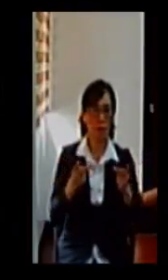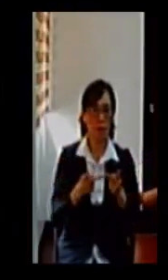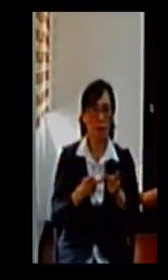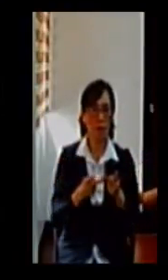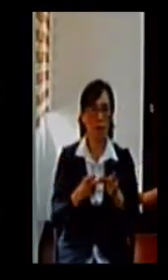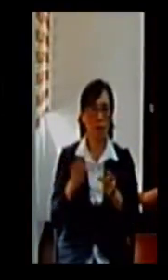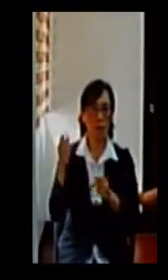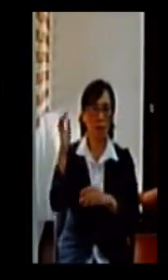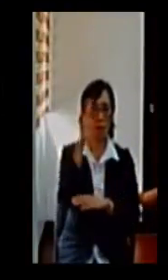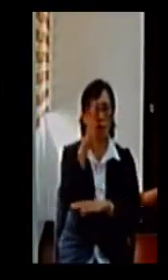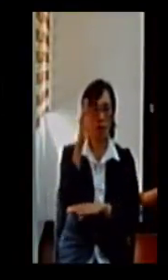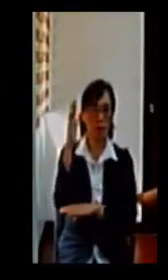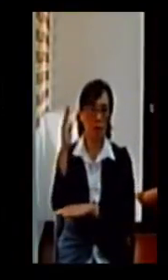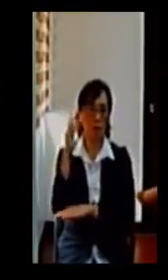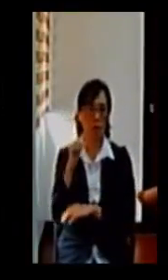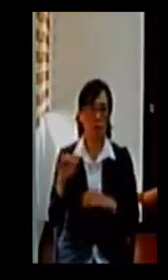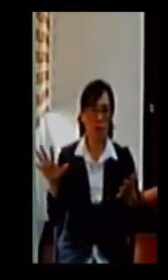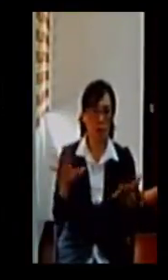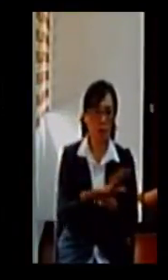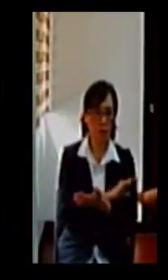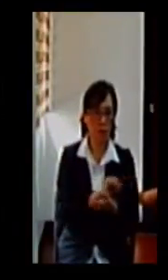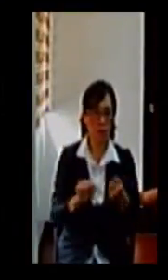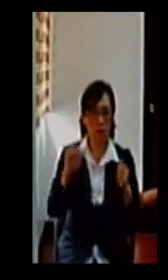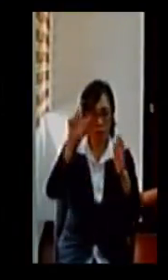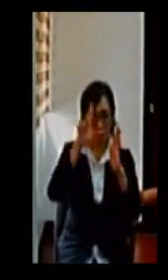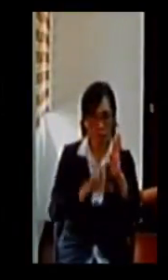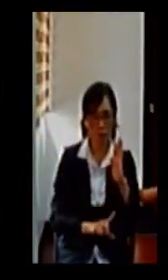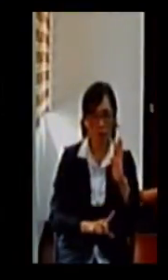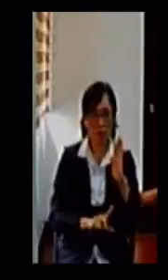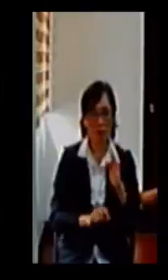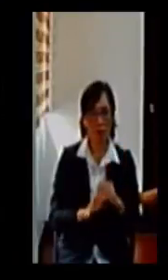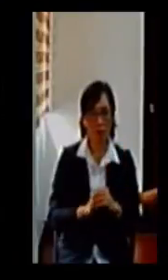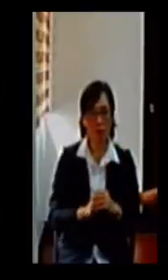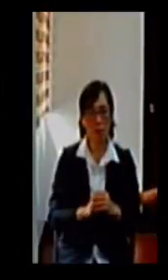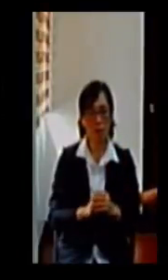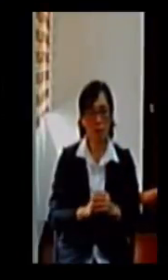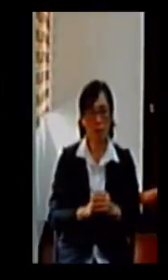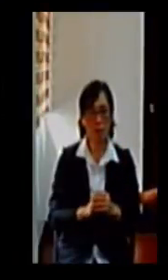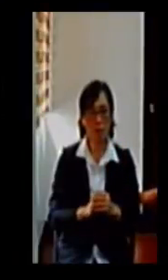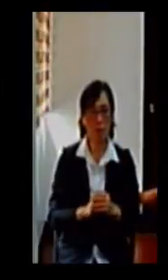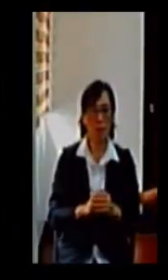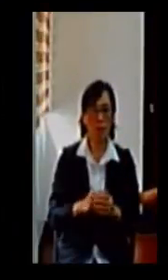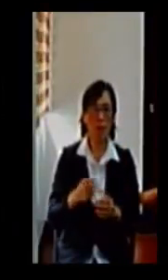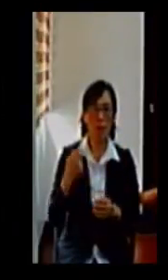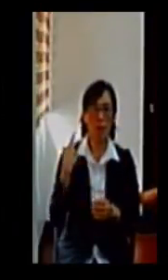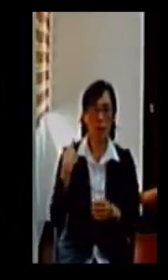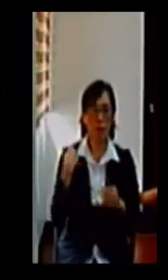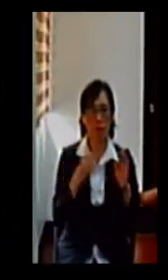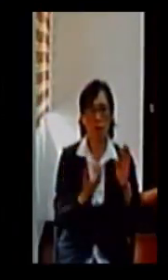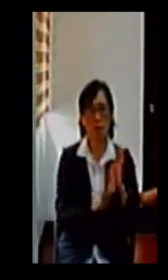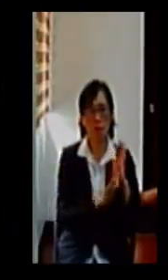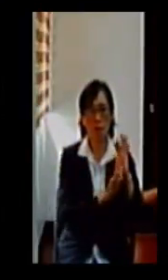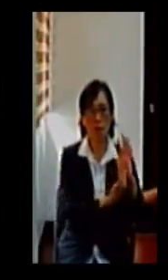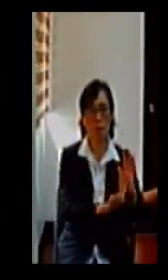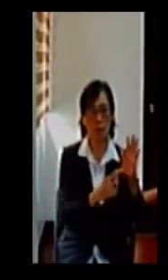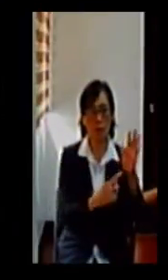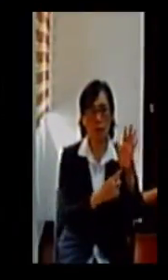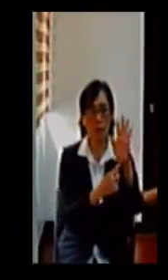mangrove, devastation was less. So, you know, there are evidence out there that show